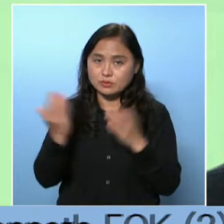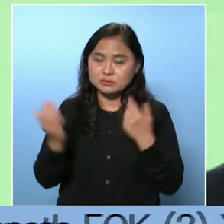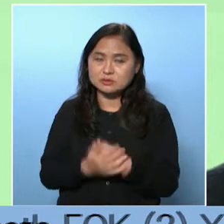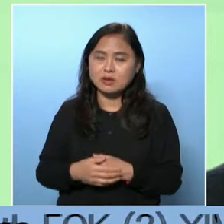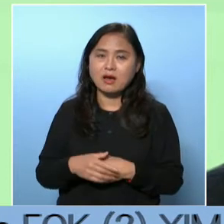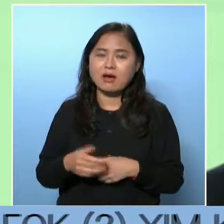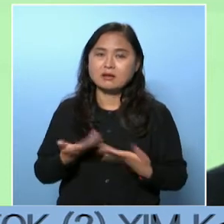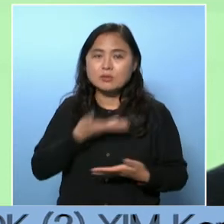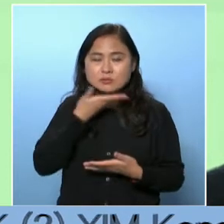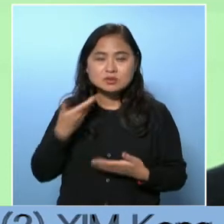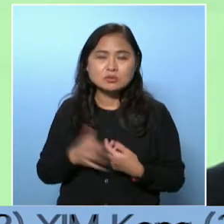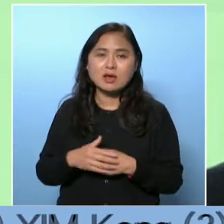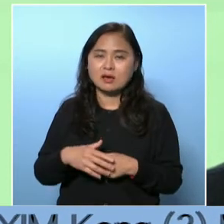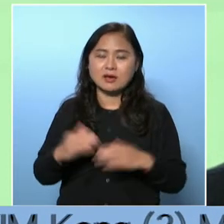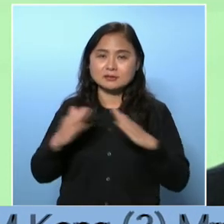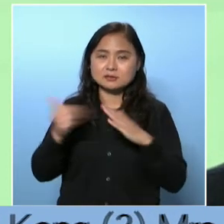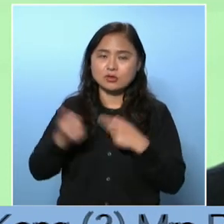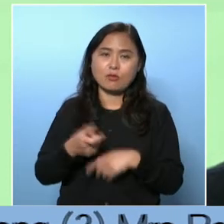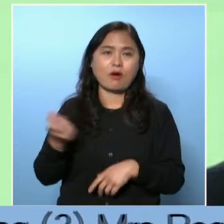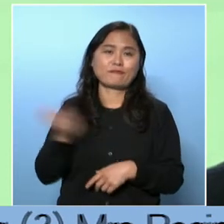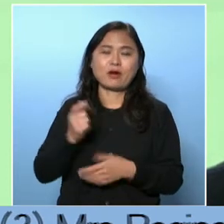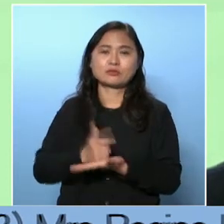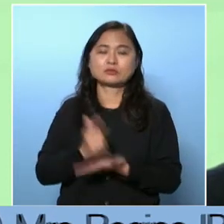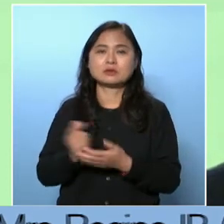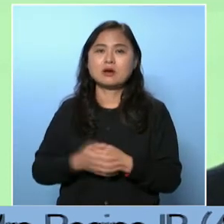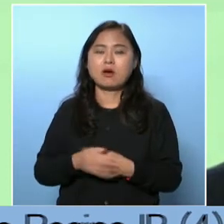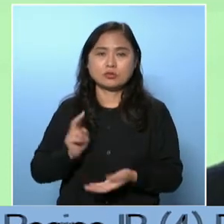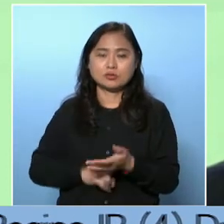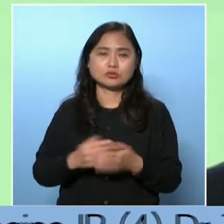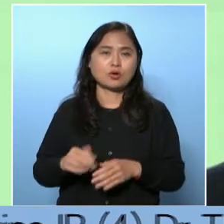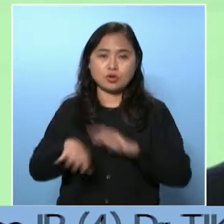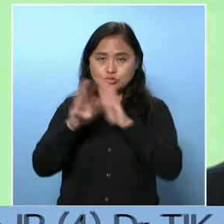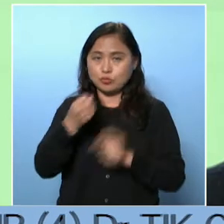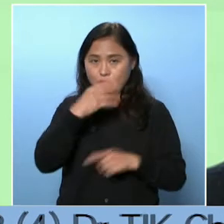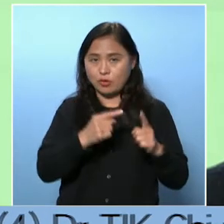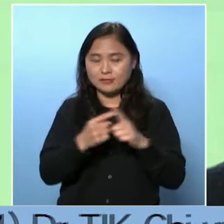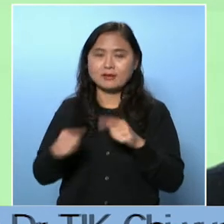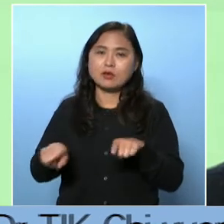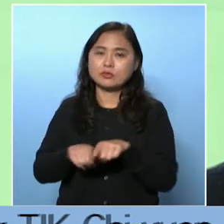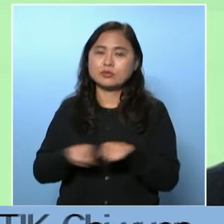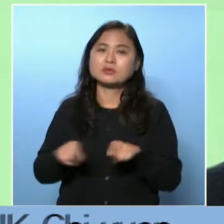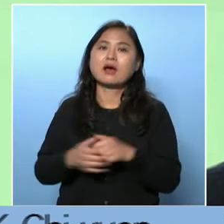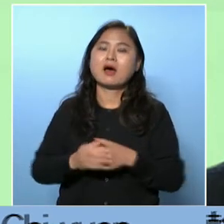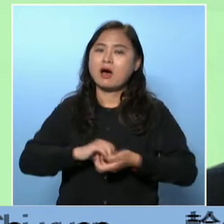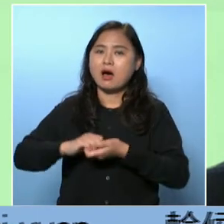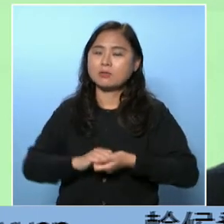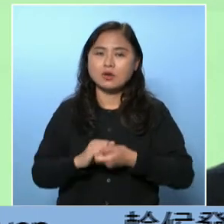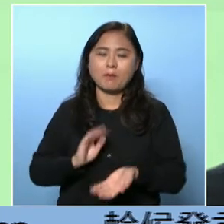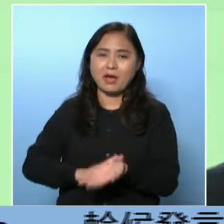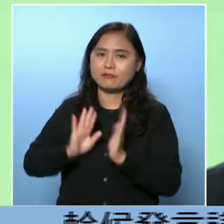with their assistance. And I believe as the CS4A has said, we'll be able to